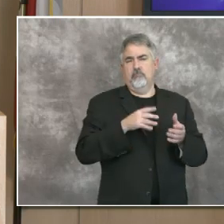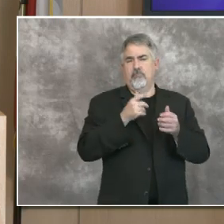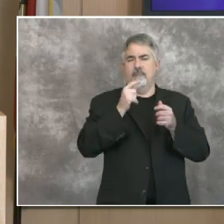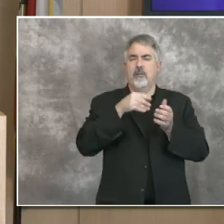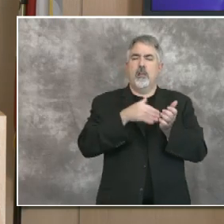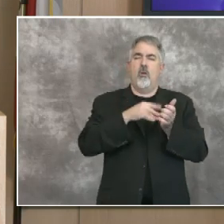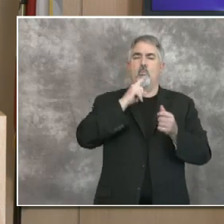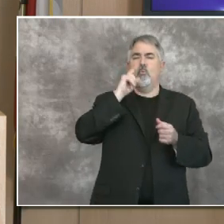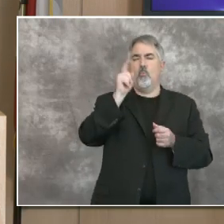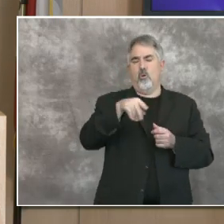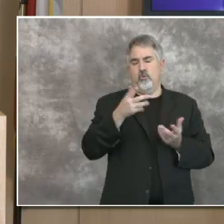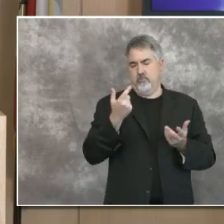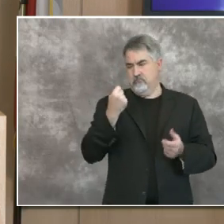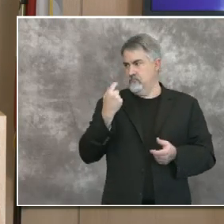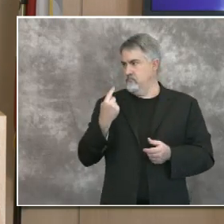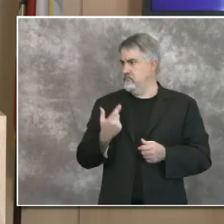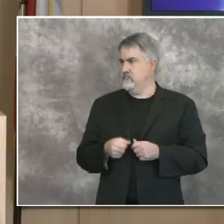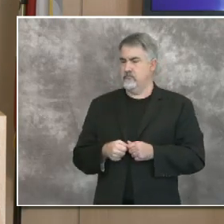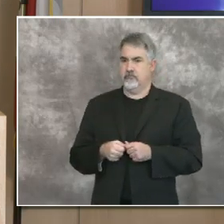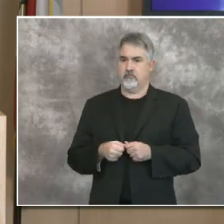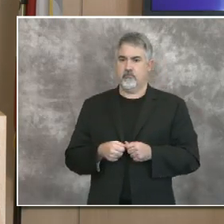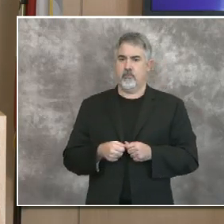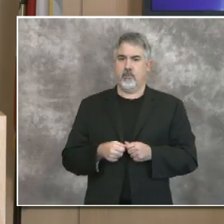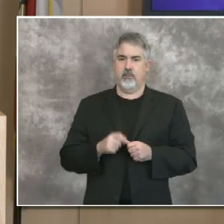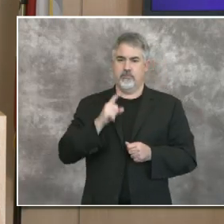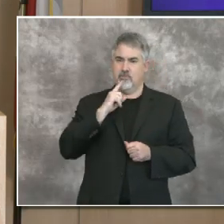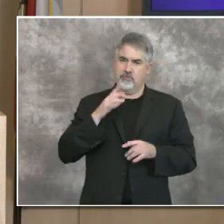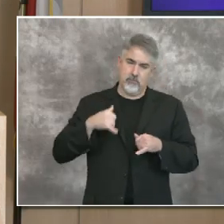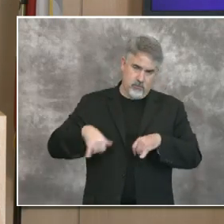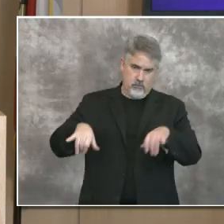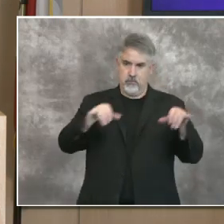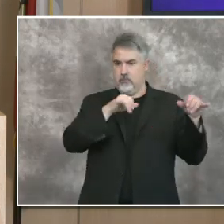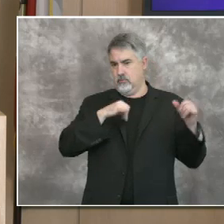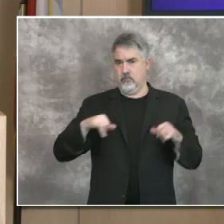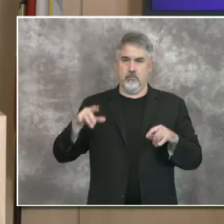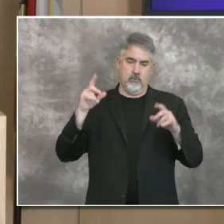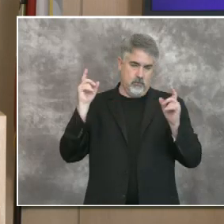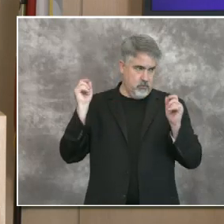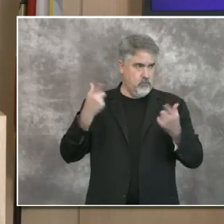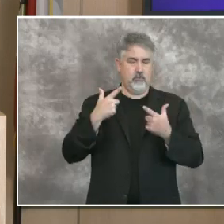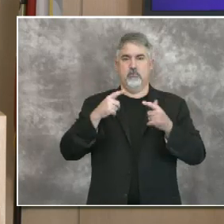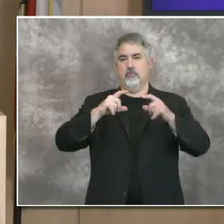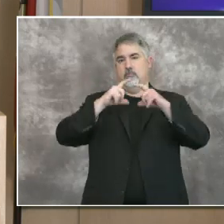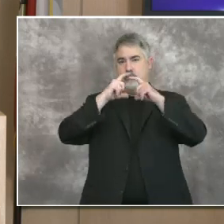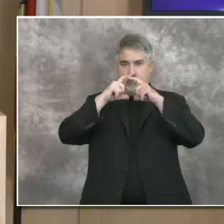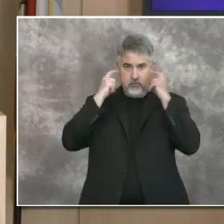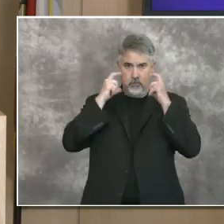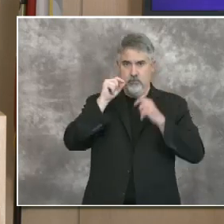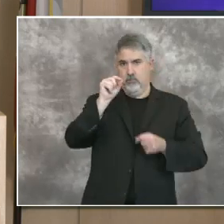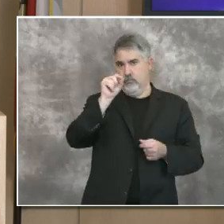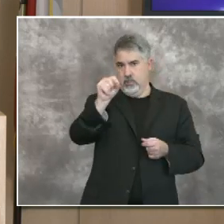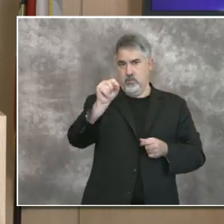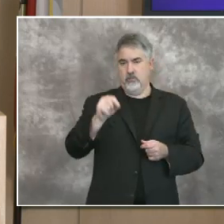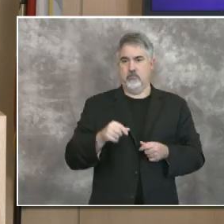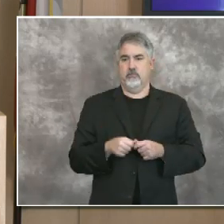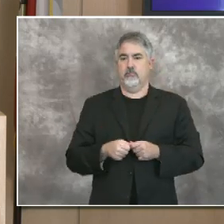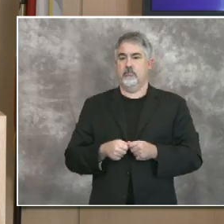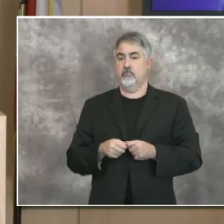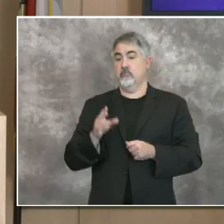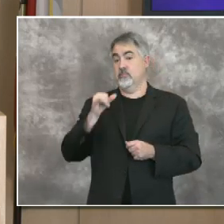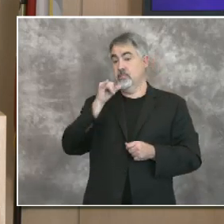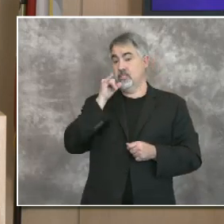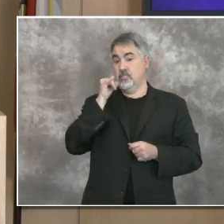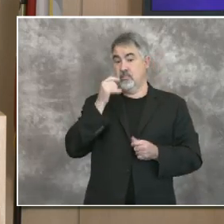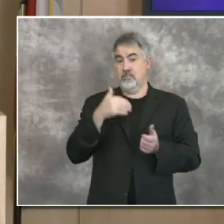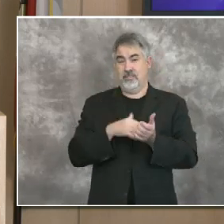only protect ourselves, but more importantly, to protect us from spreading it to others. And yesterday, our medical doctors walked through some of the science